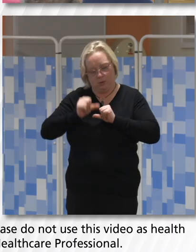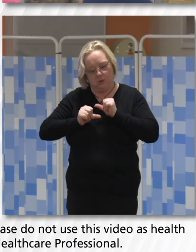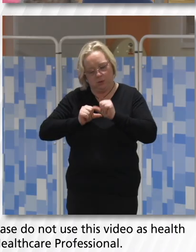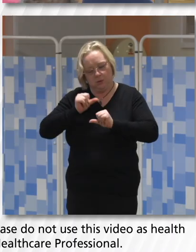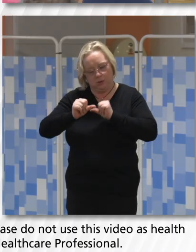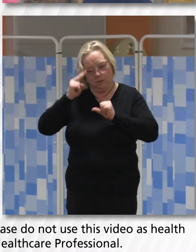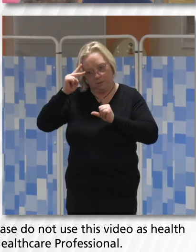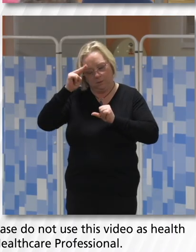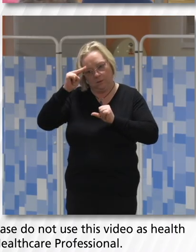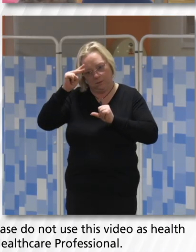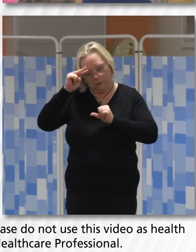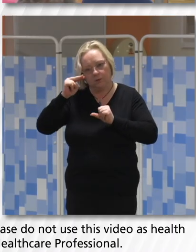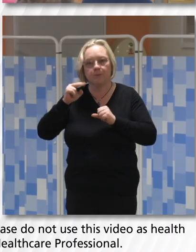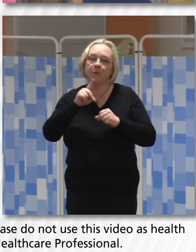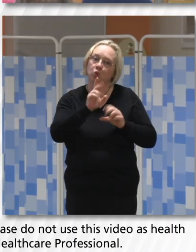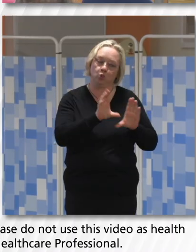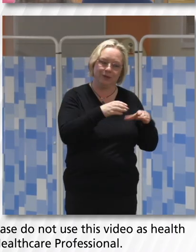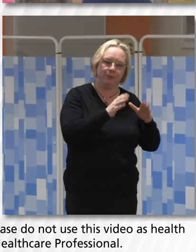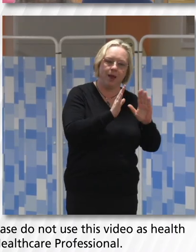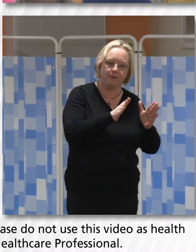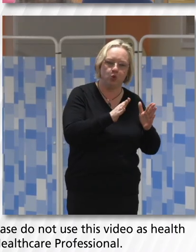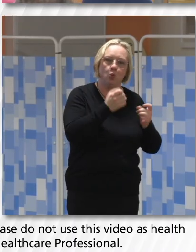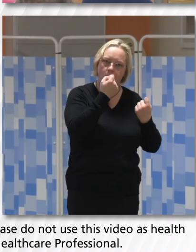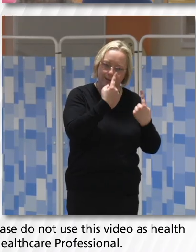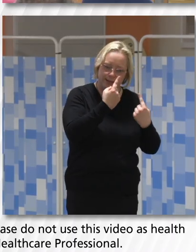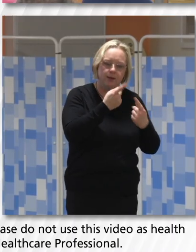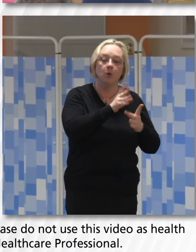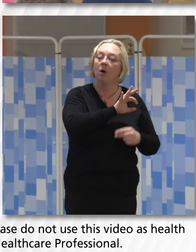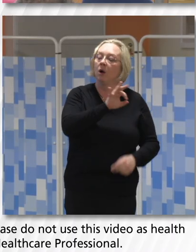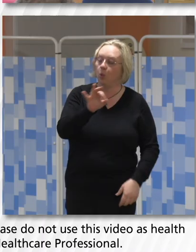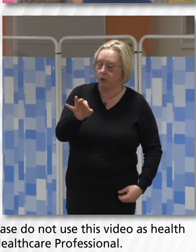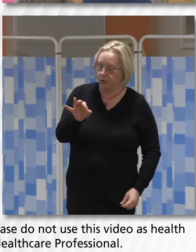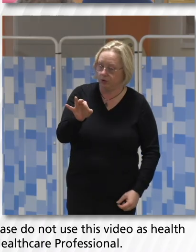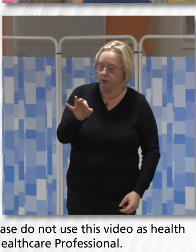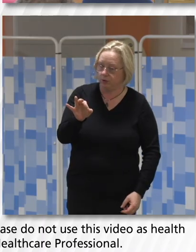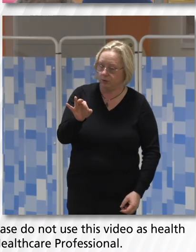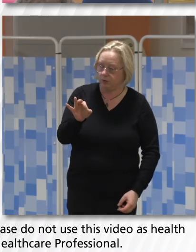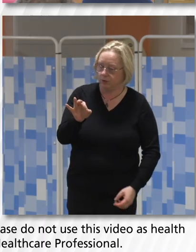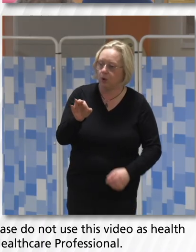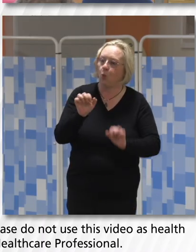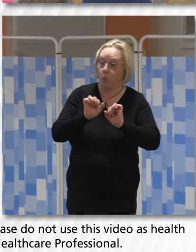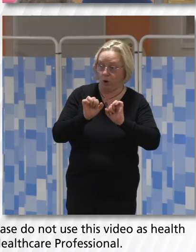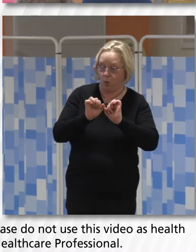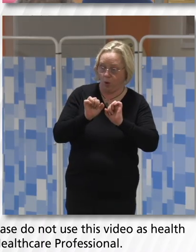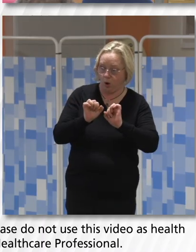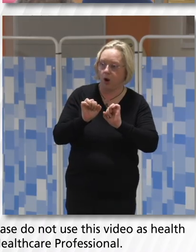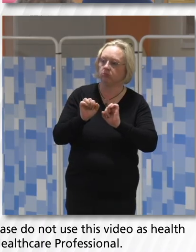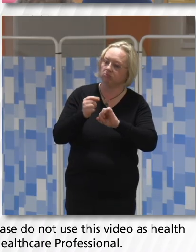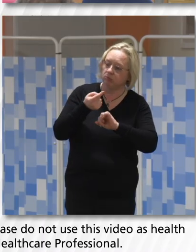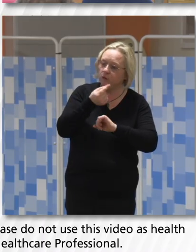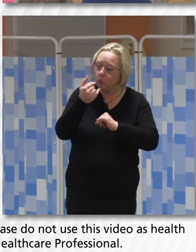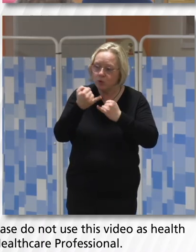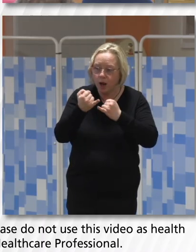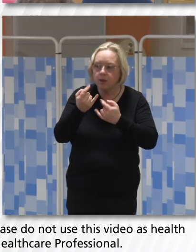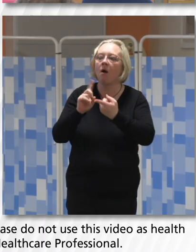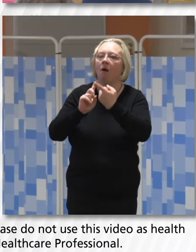to understand that and give people just a few seconds longer to answer questions. And our principles of intervention